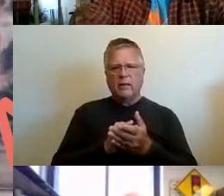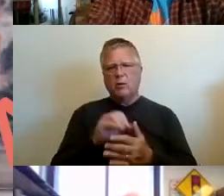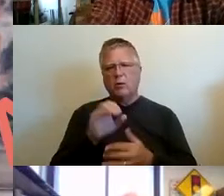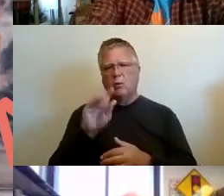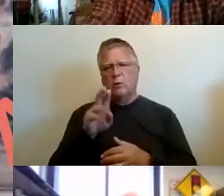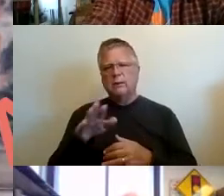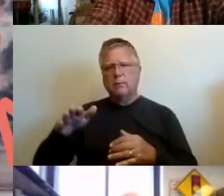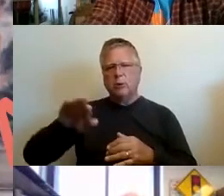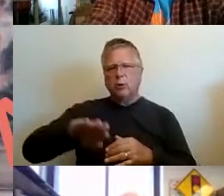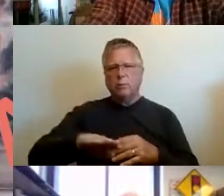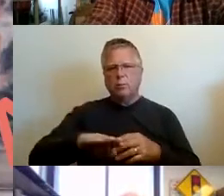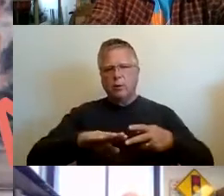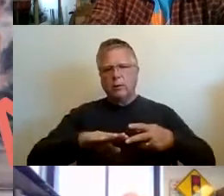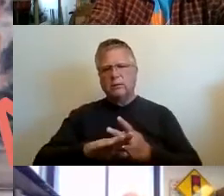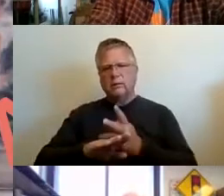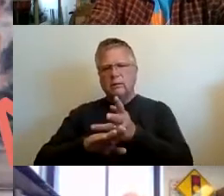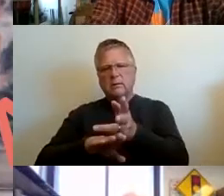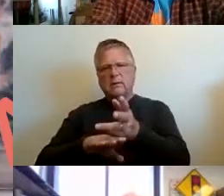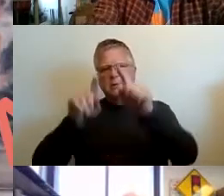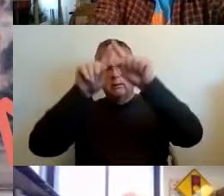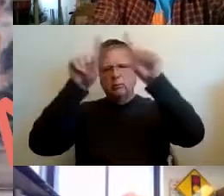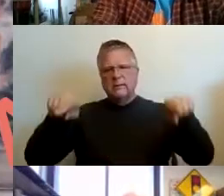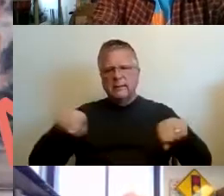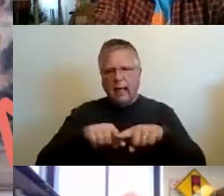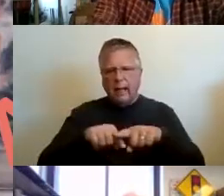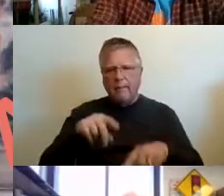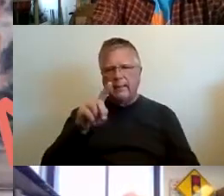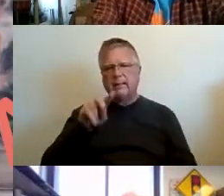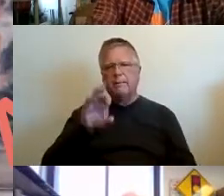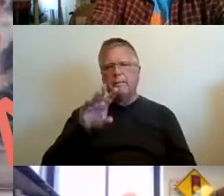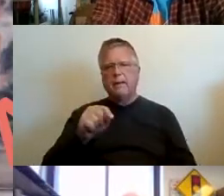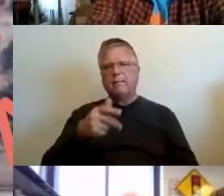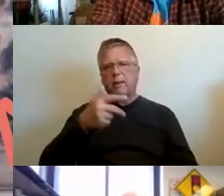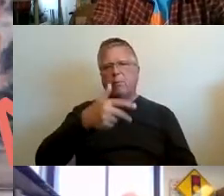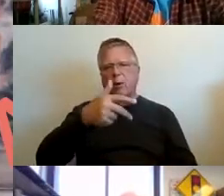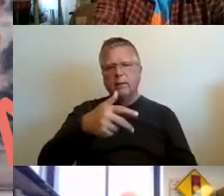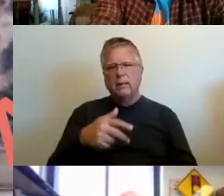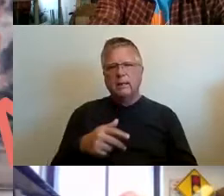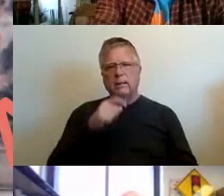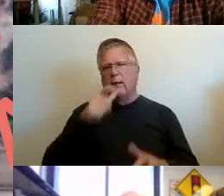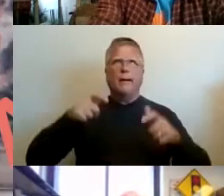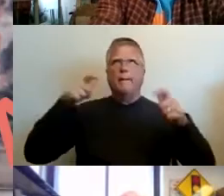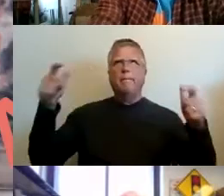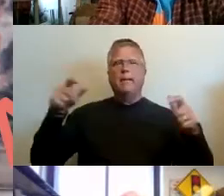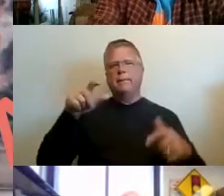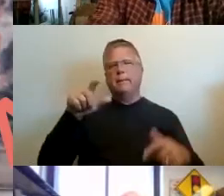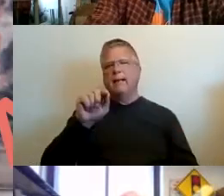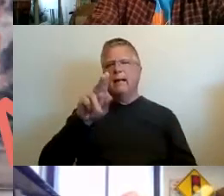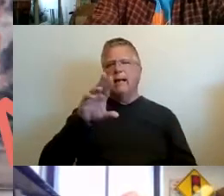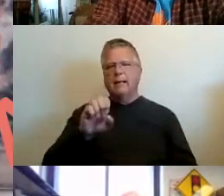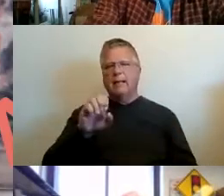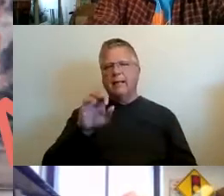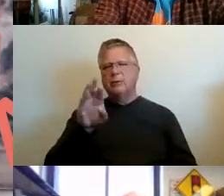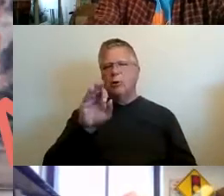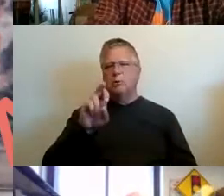a little bit more signage and pavement markings. Not that it's going to be a big Lance Armstrong type bike commuter space,